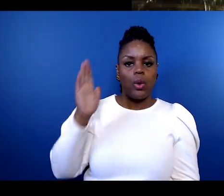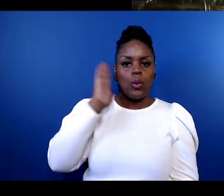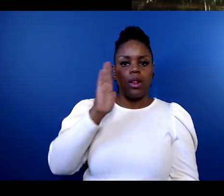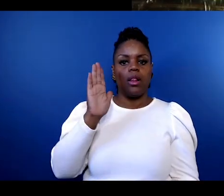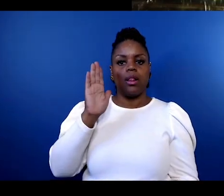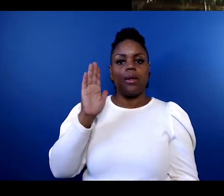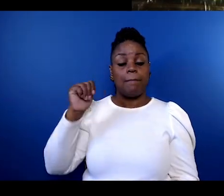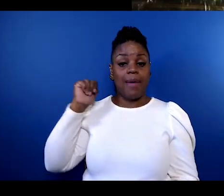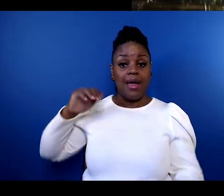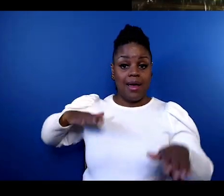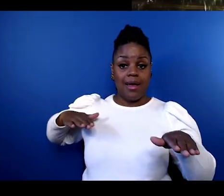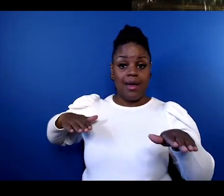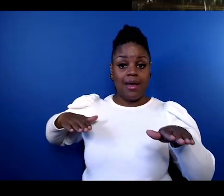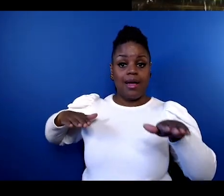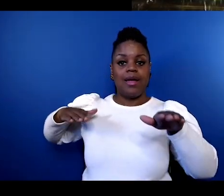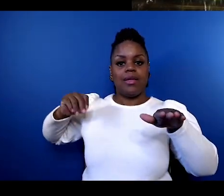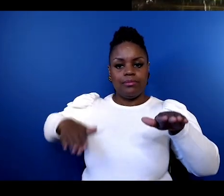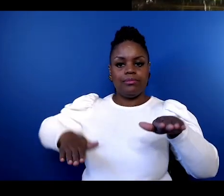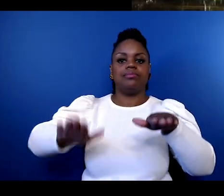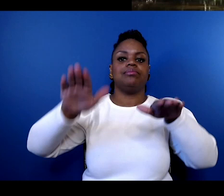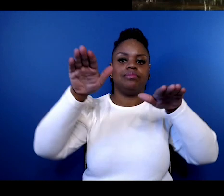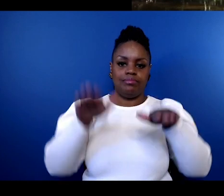Inhale up and back.